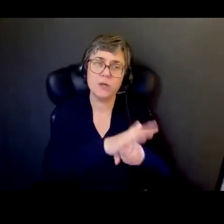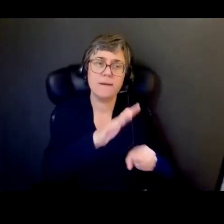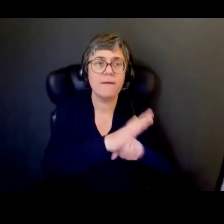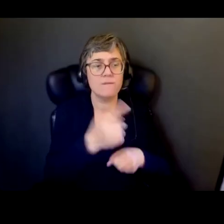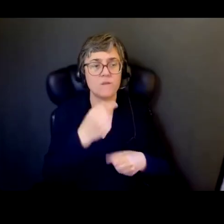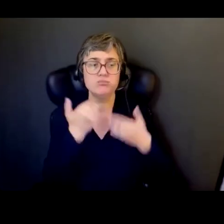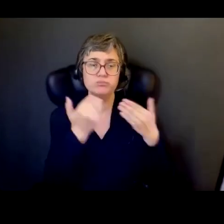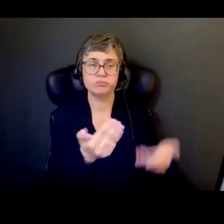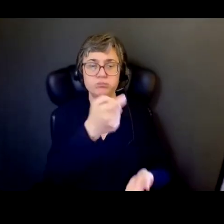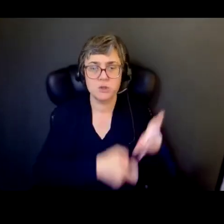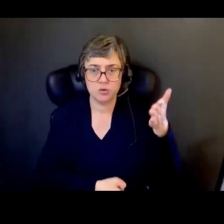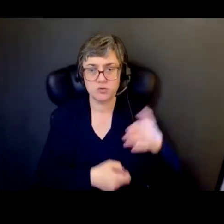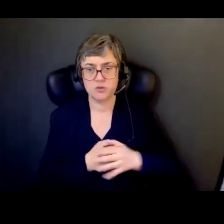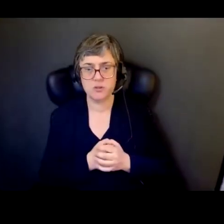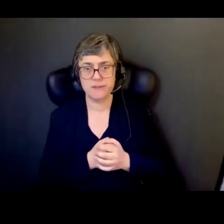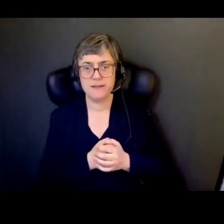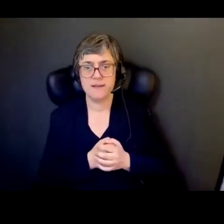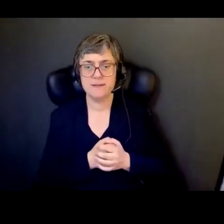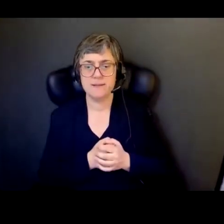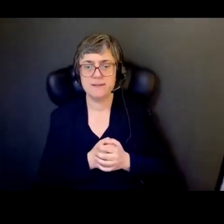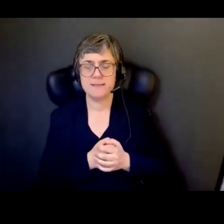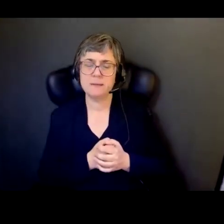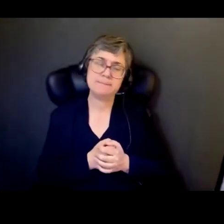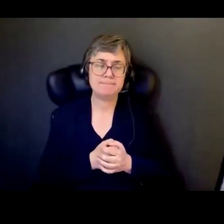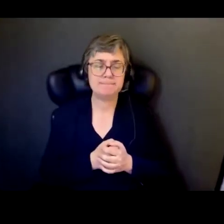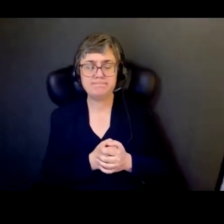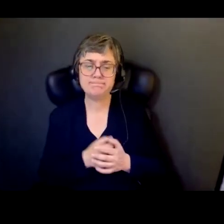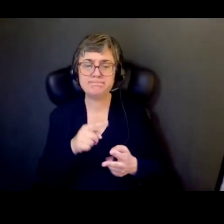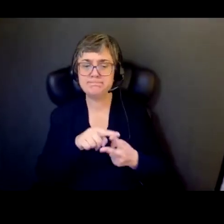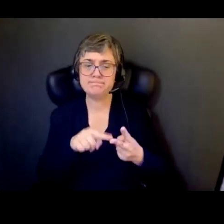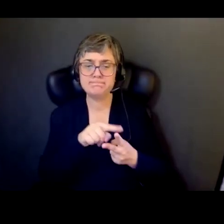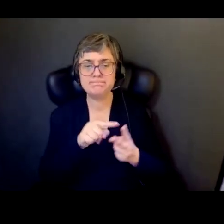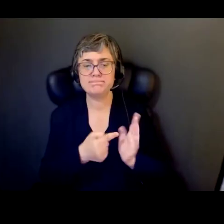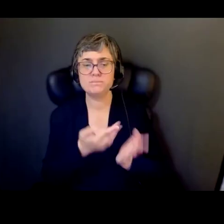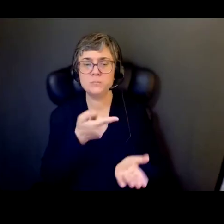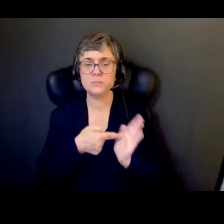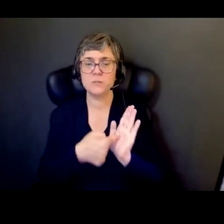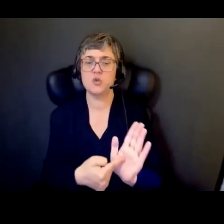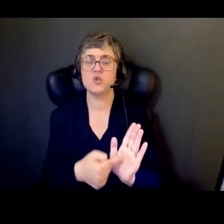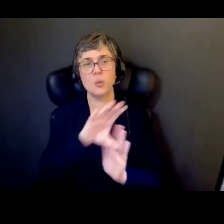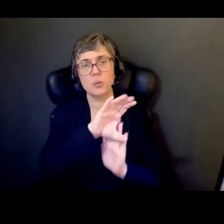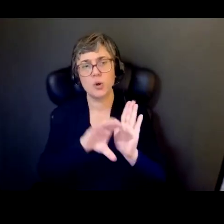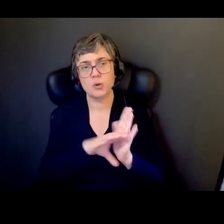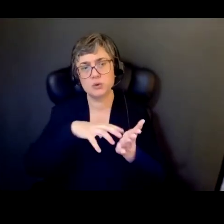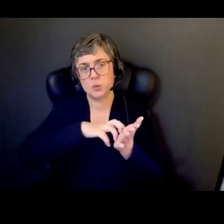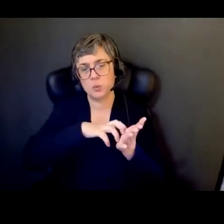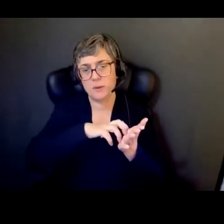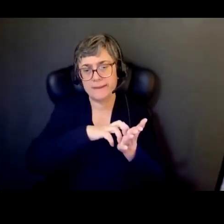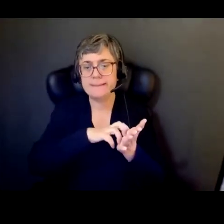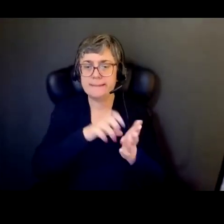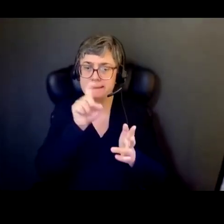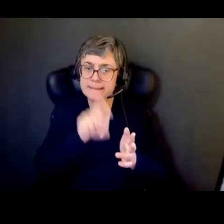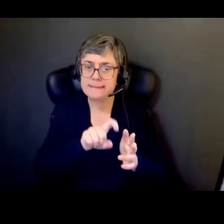So back to where things stand procedurally in Parliament. So earlier this year, in